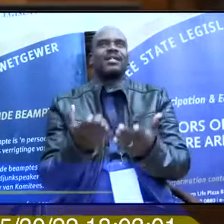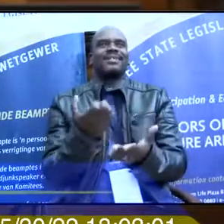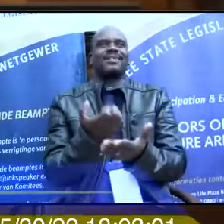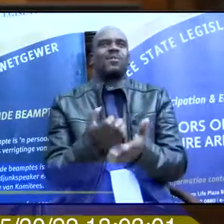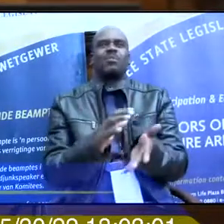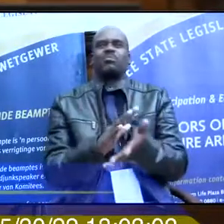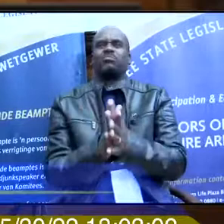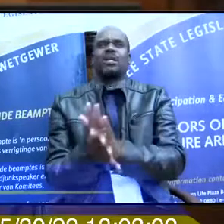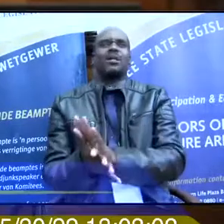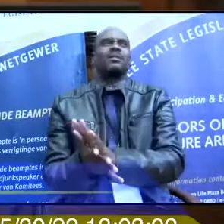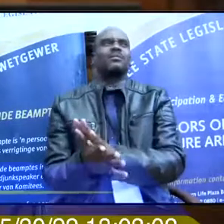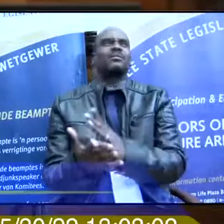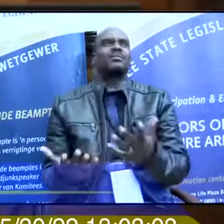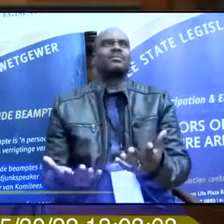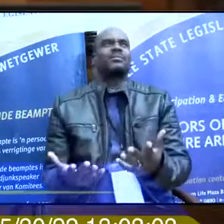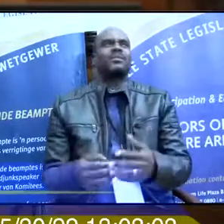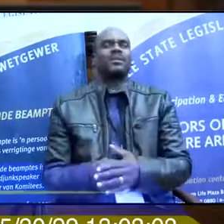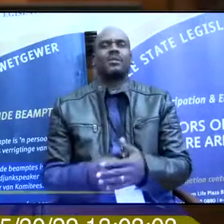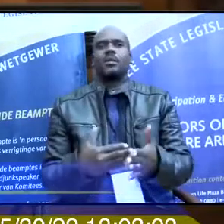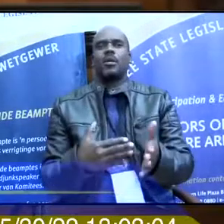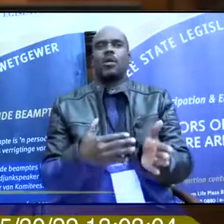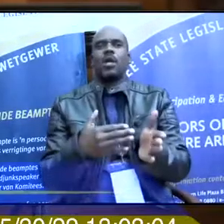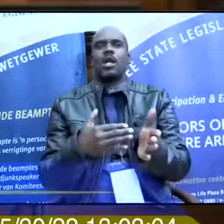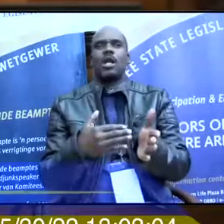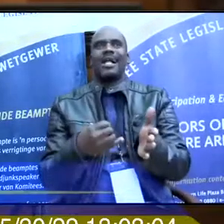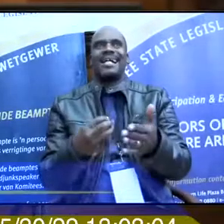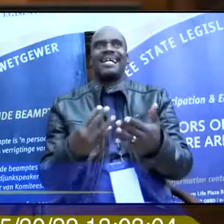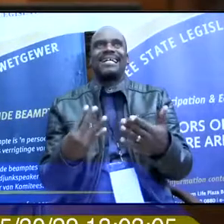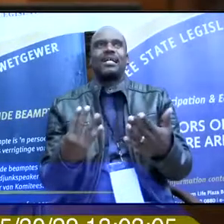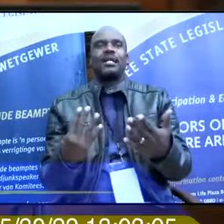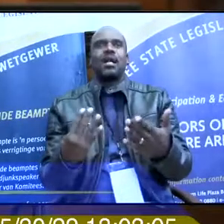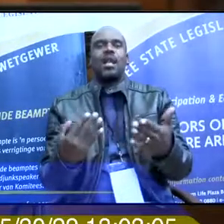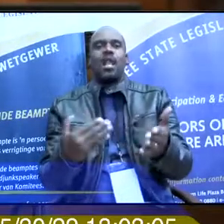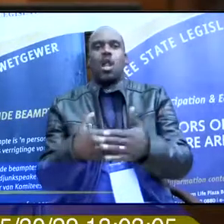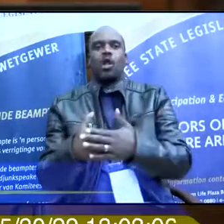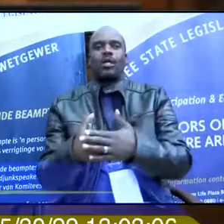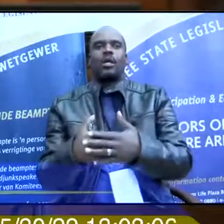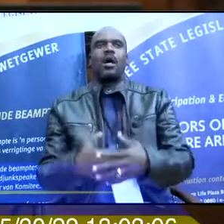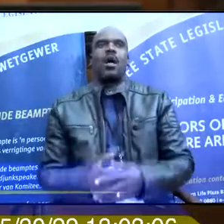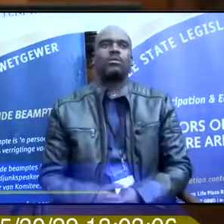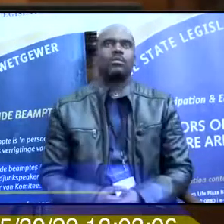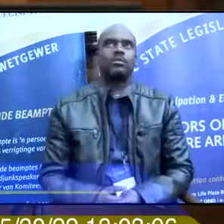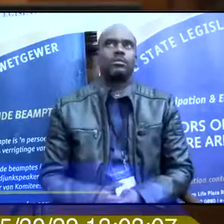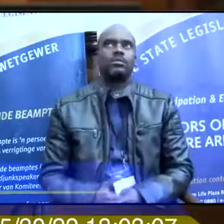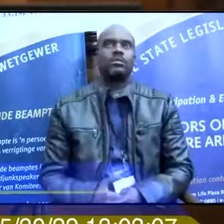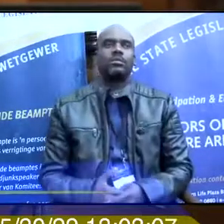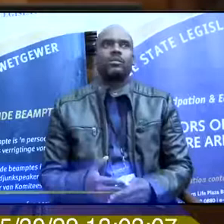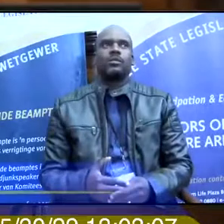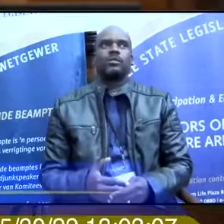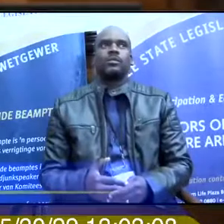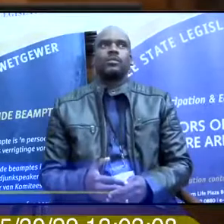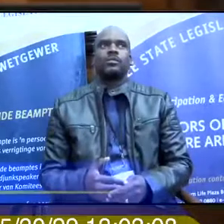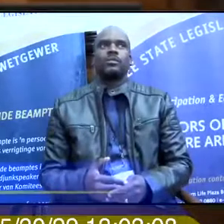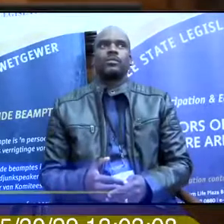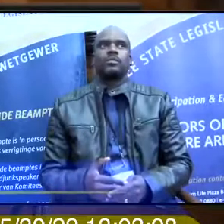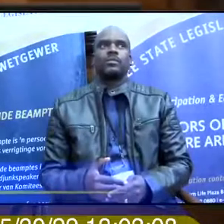since this regent locked down as a measure to keep the spread of the virus